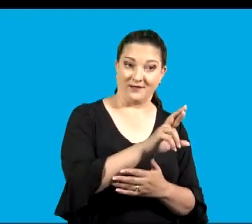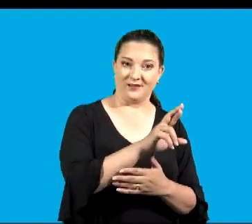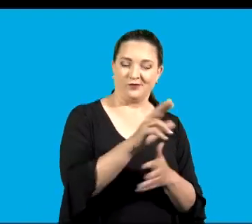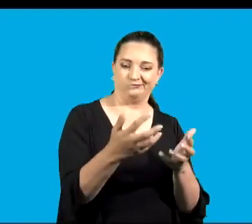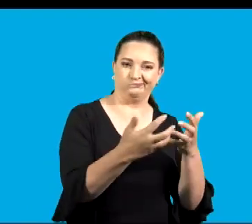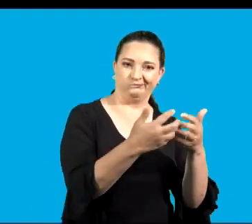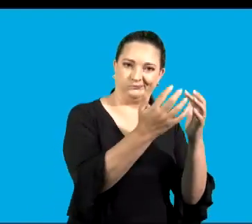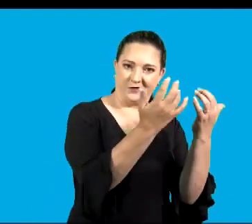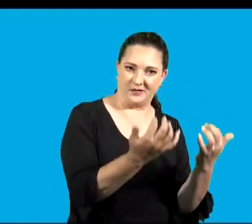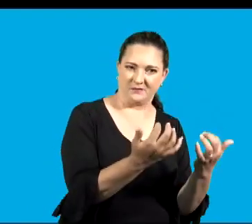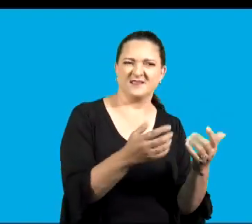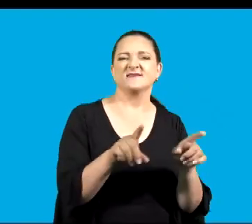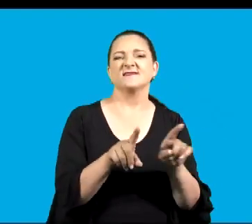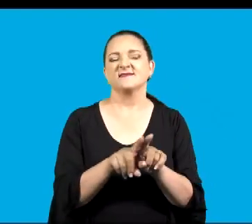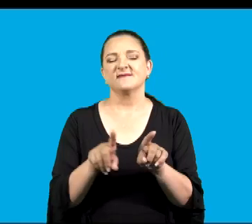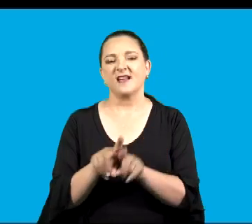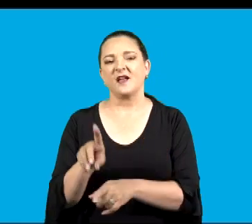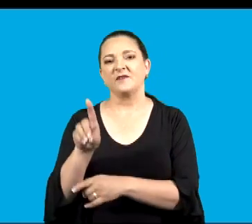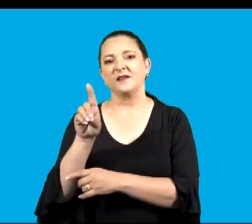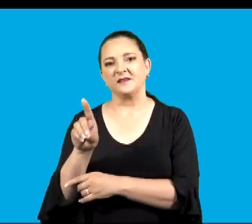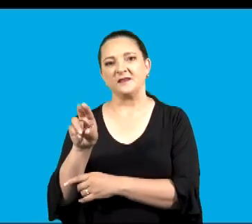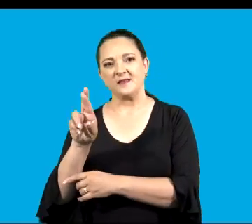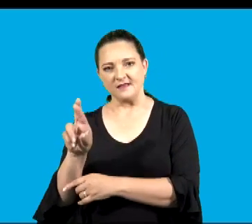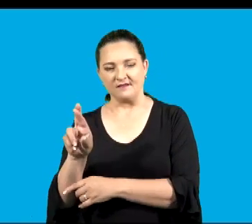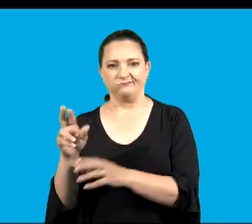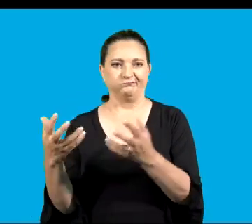the debtors reconciliation statement.